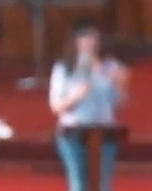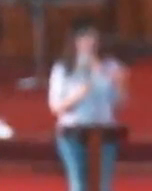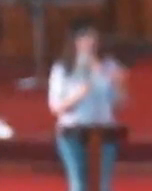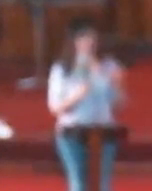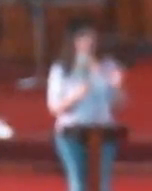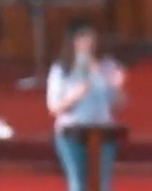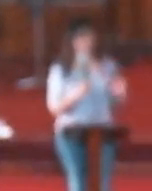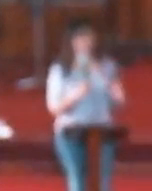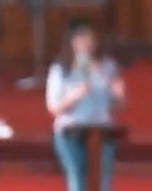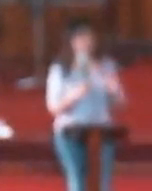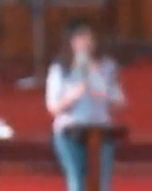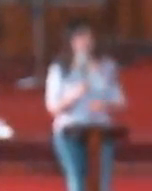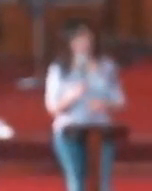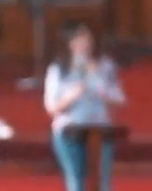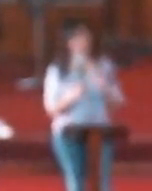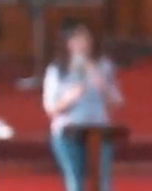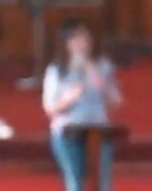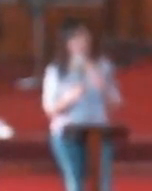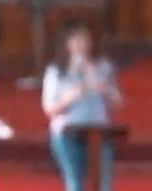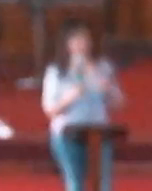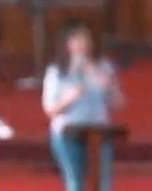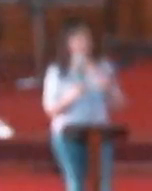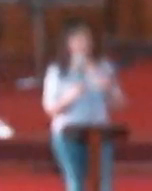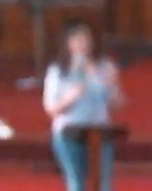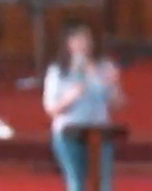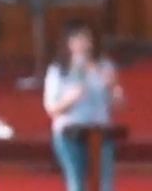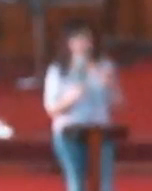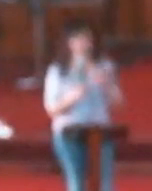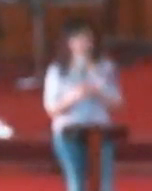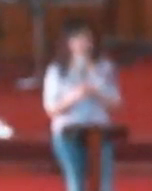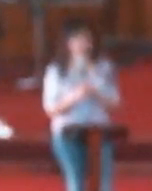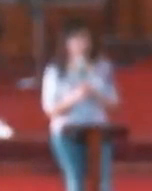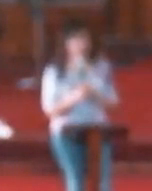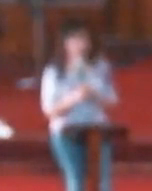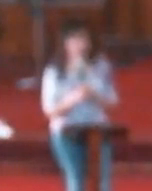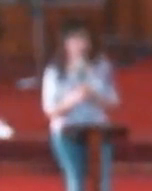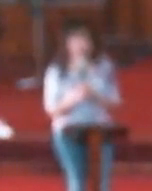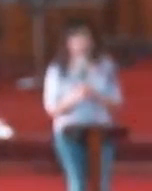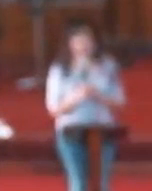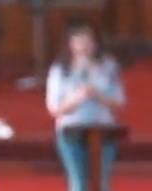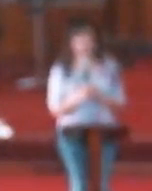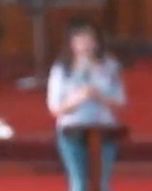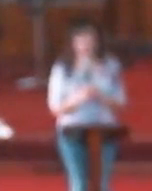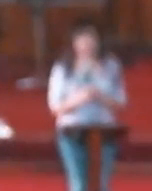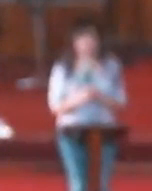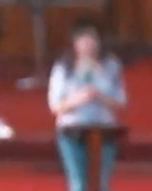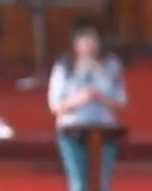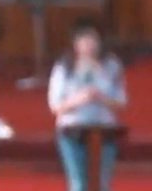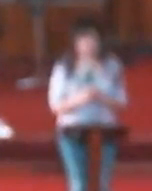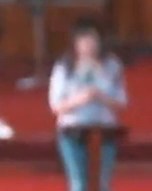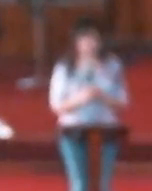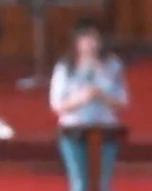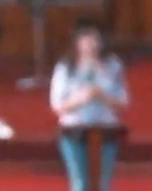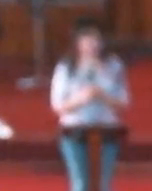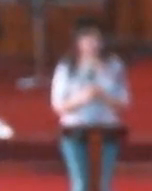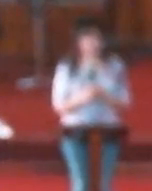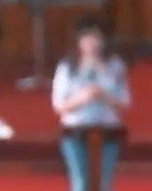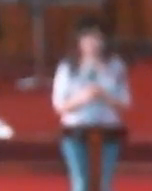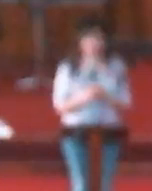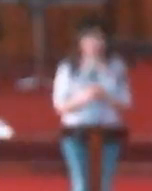really speak blessings or cursings upon their children, and that's dangerous. Y sí, hay muchas cosas que